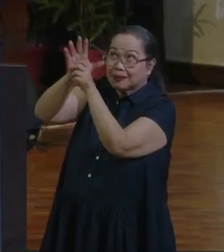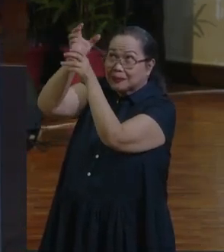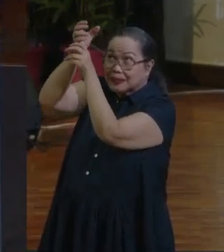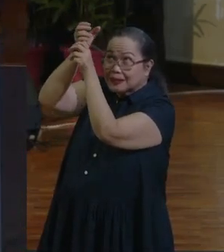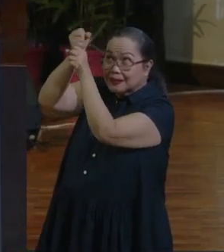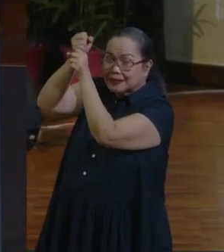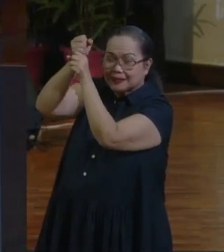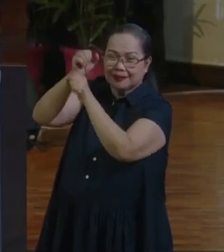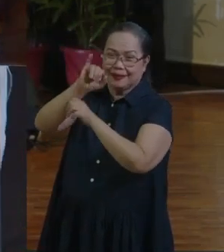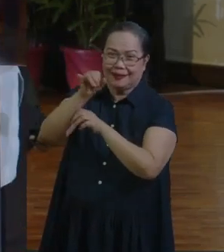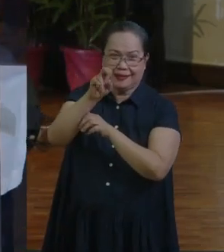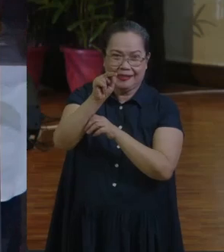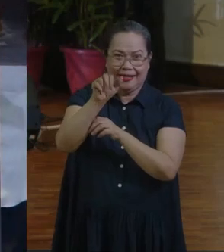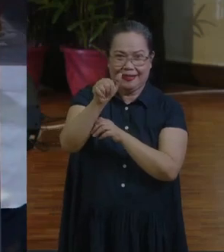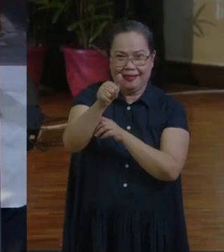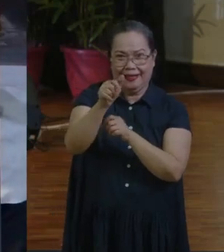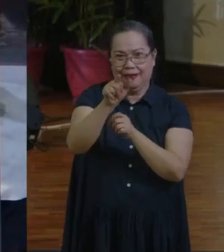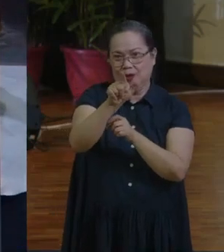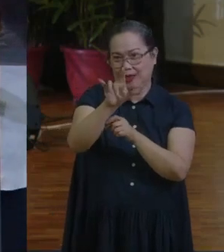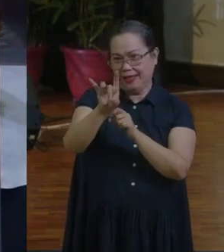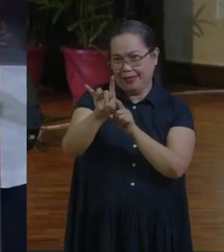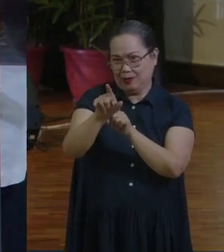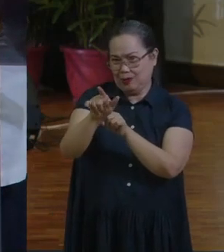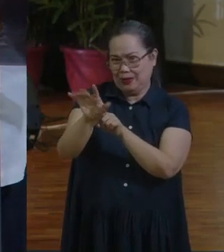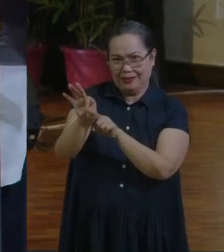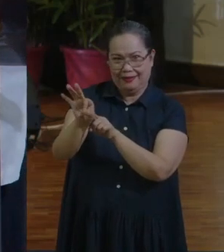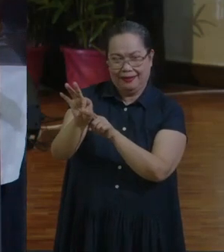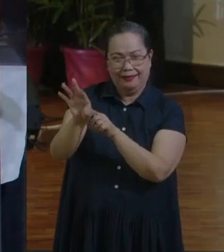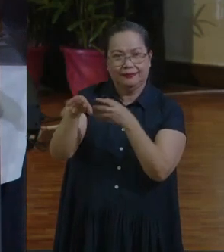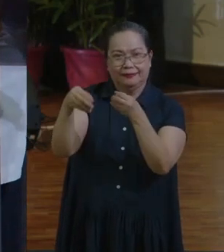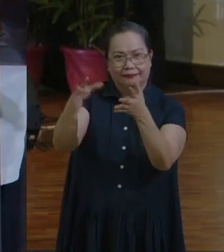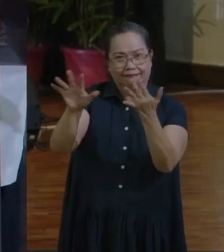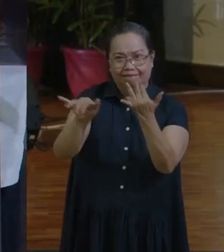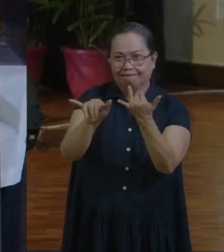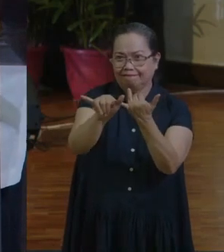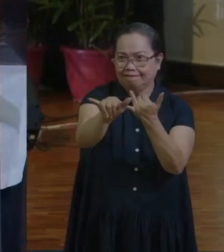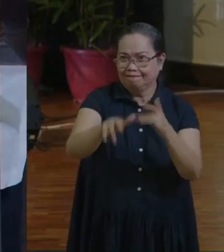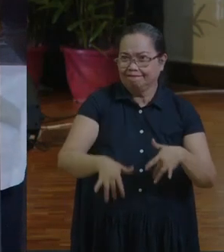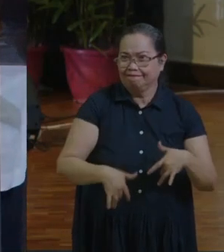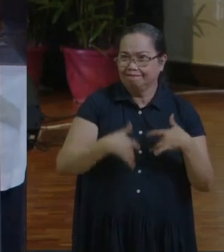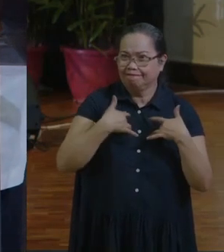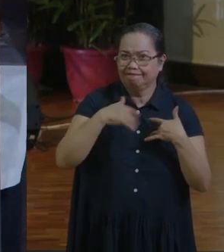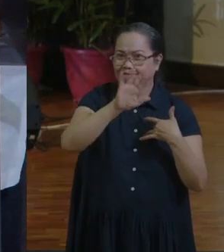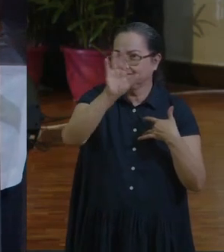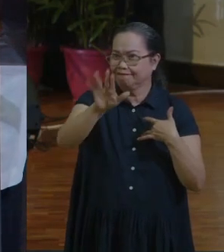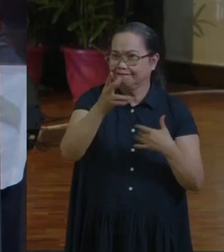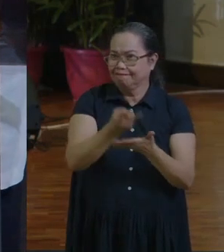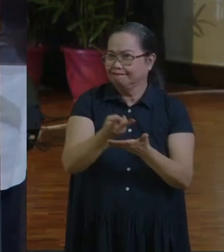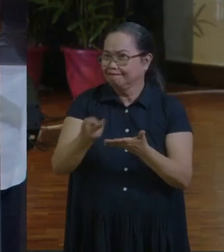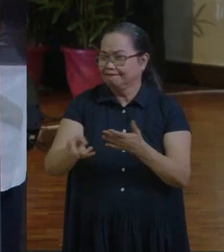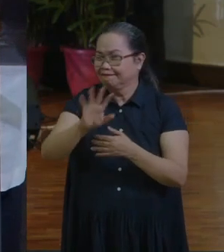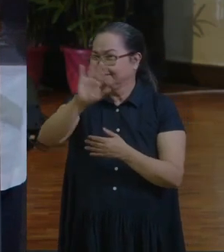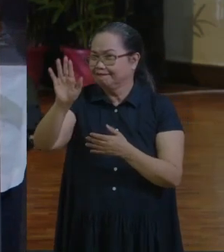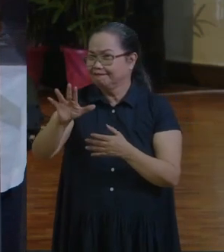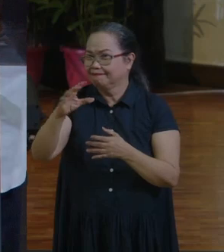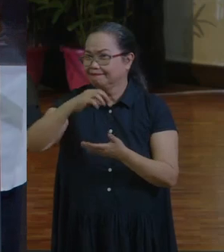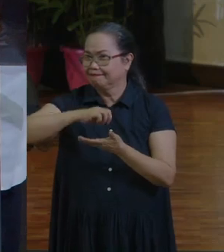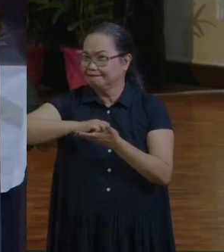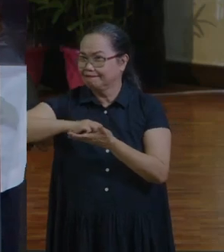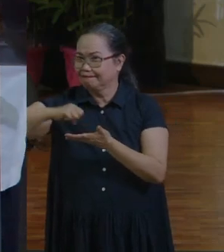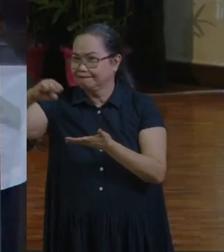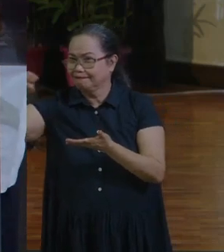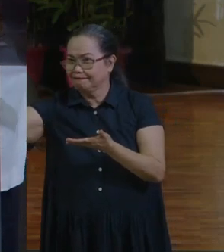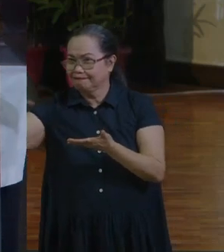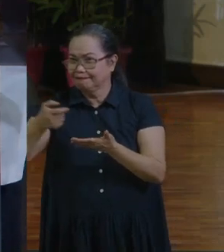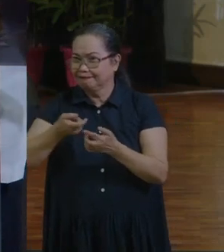John 10:28 to 29, I give them eternal life, and they will never perish, and no one will snatch them out